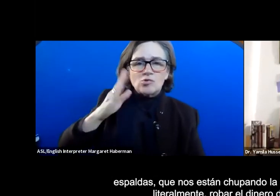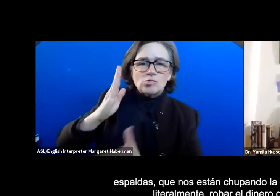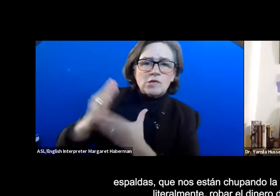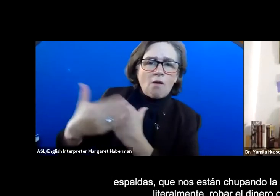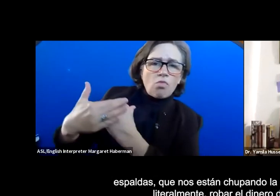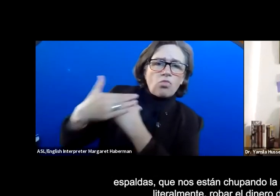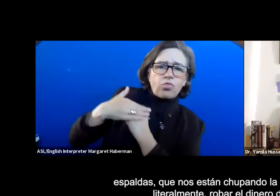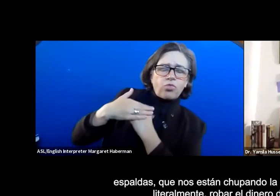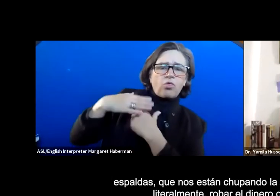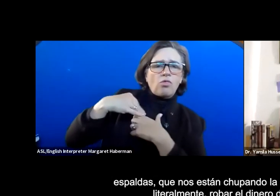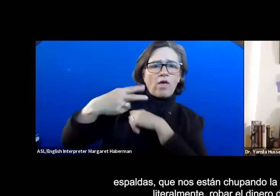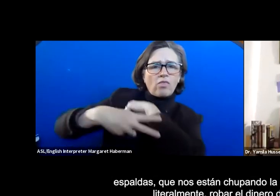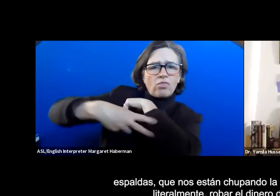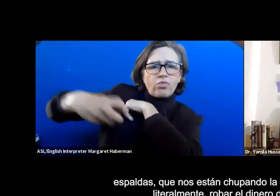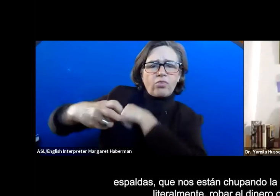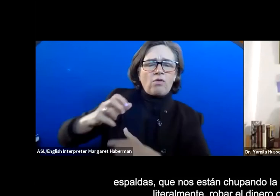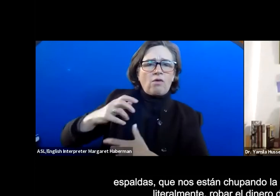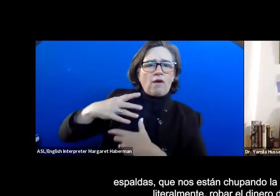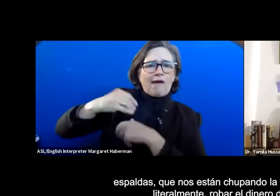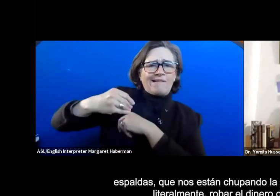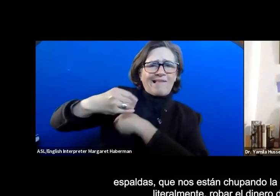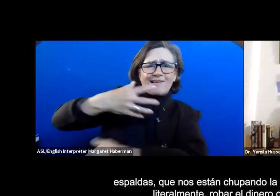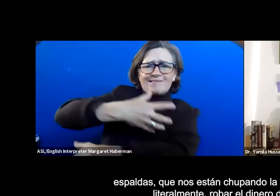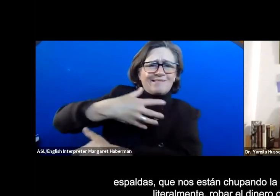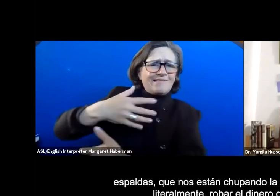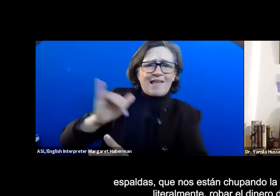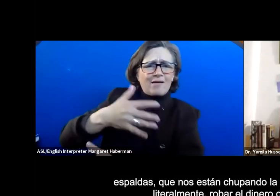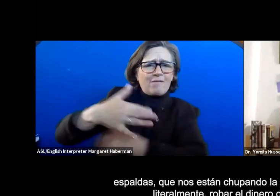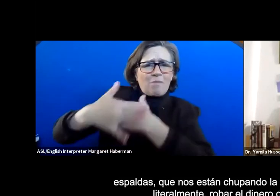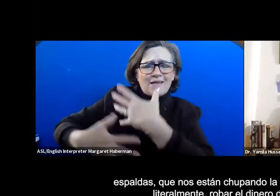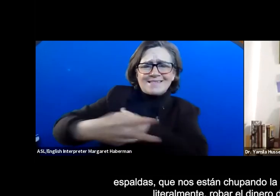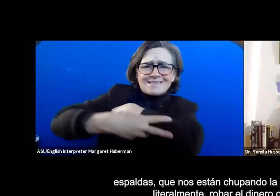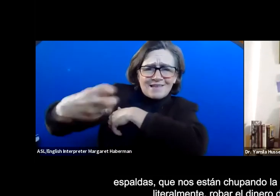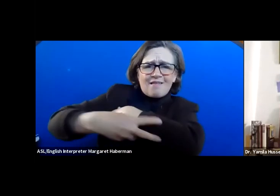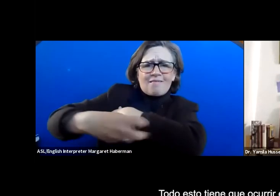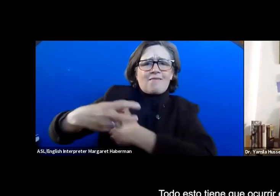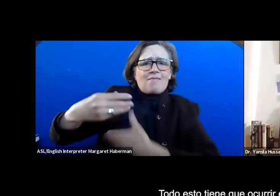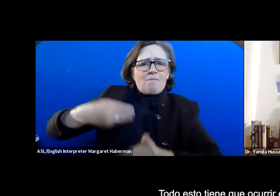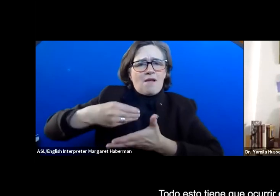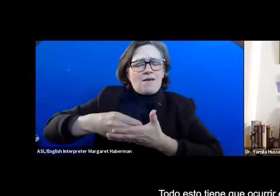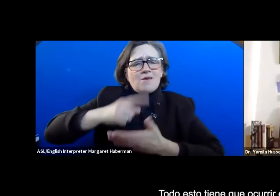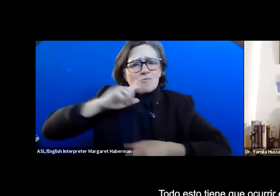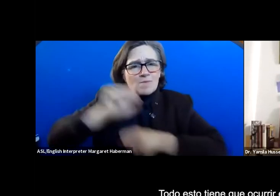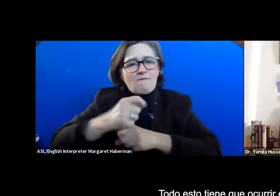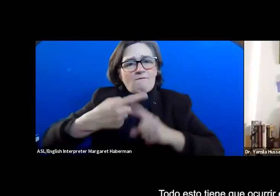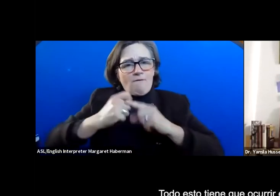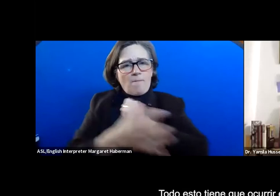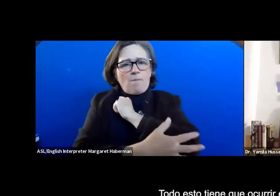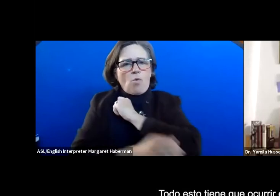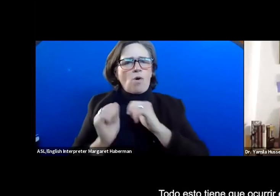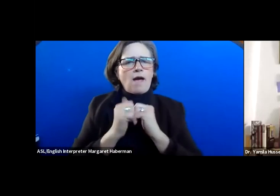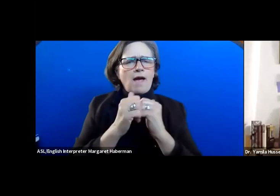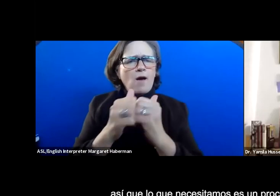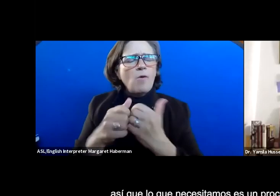our blood and literally stealing the money of the poor. This all needs to happen